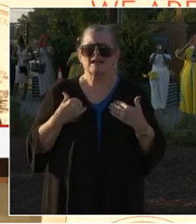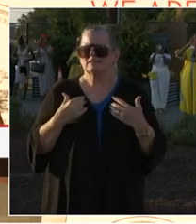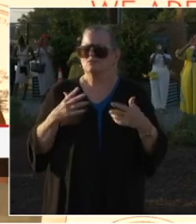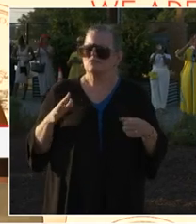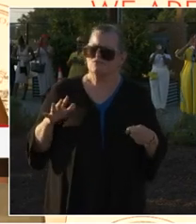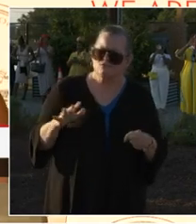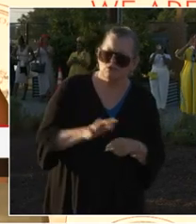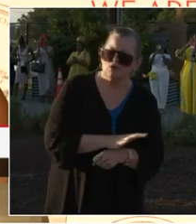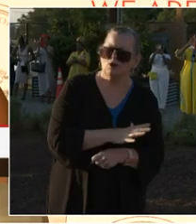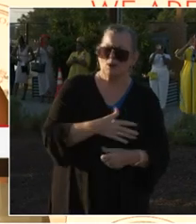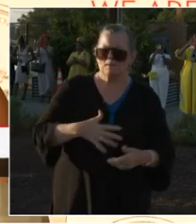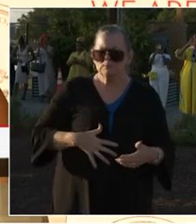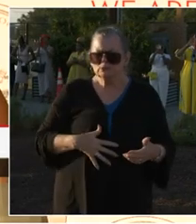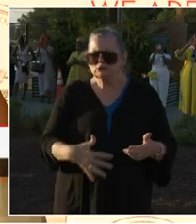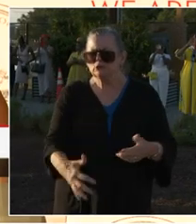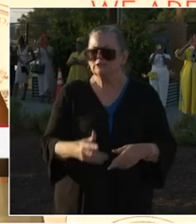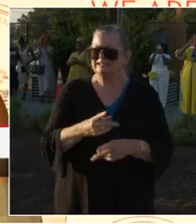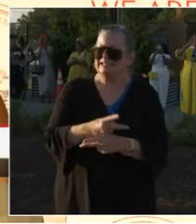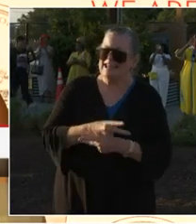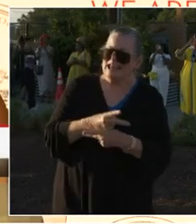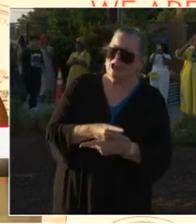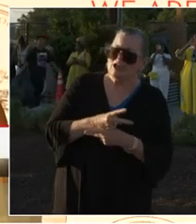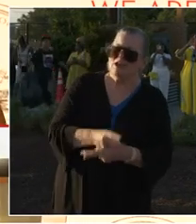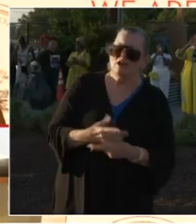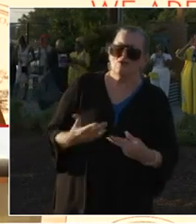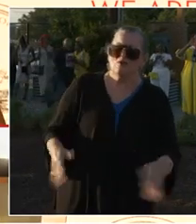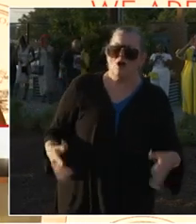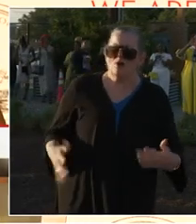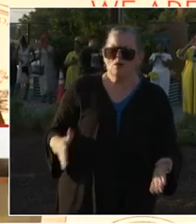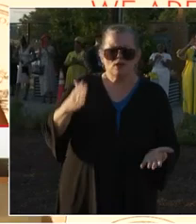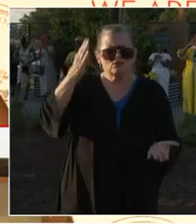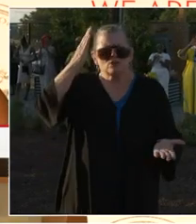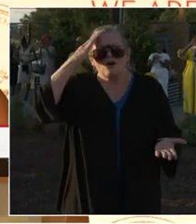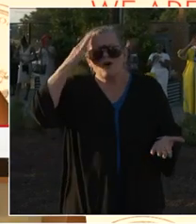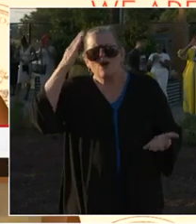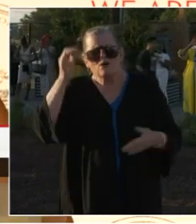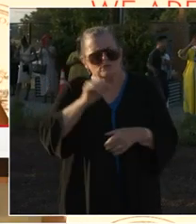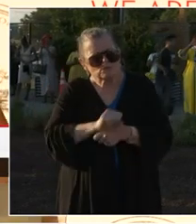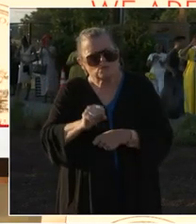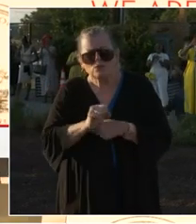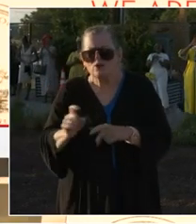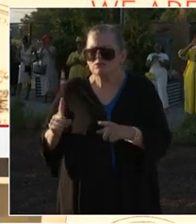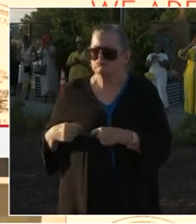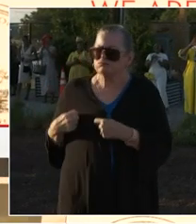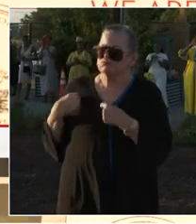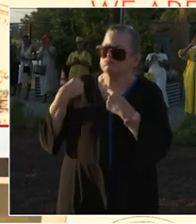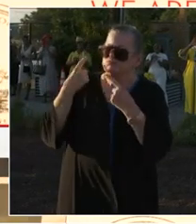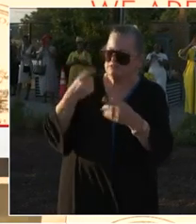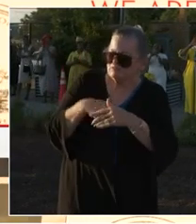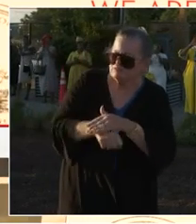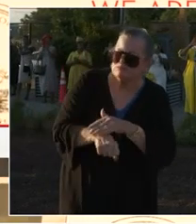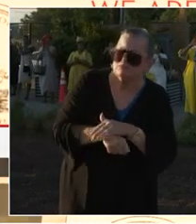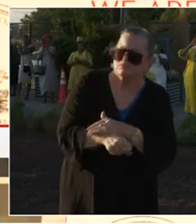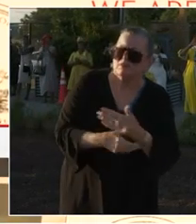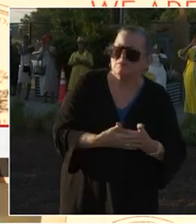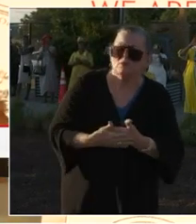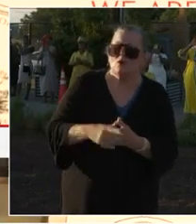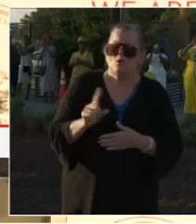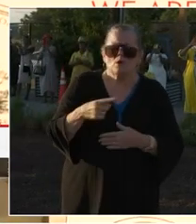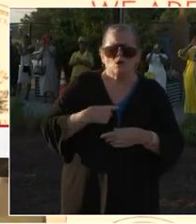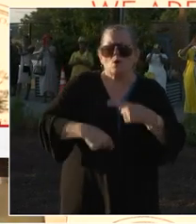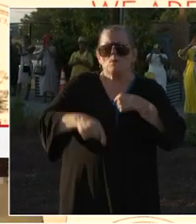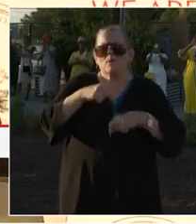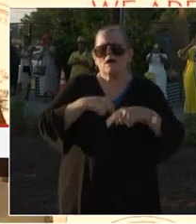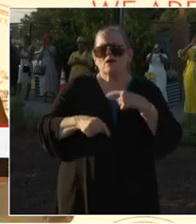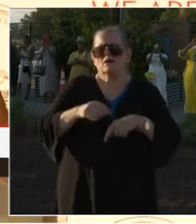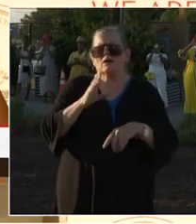care. And we know that we've been working over the last several years at getting back to where we need to be across all